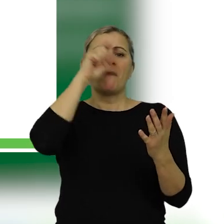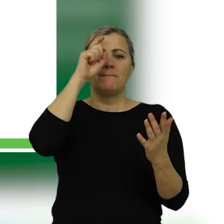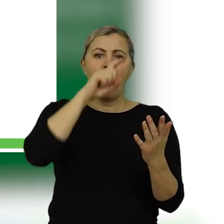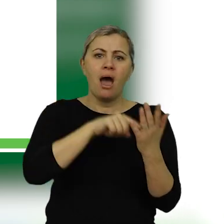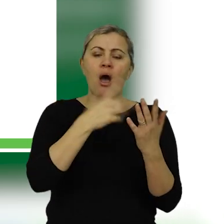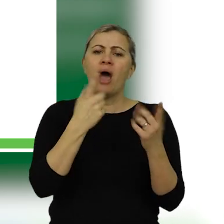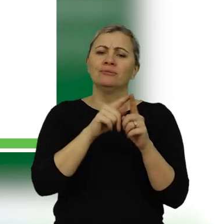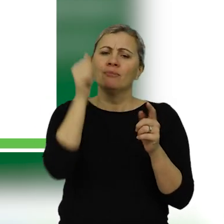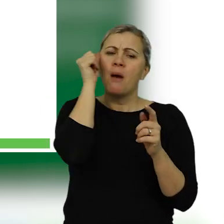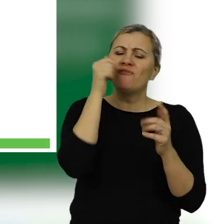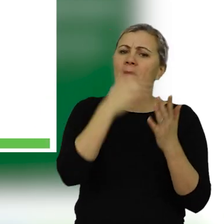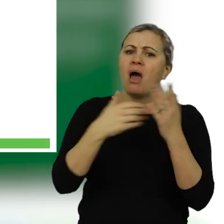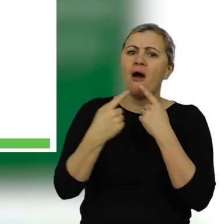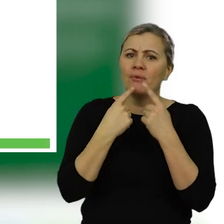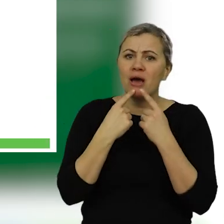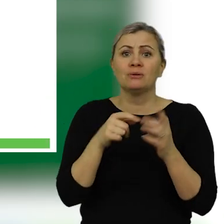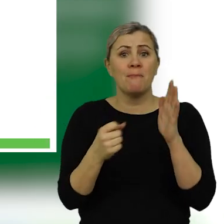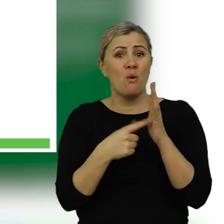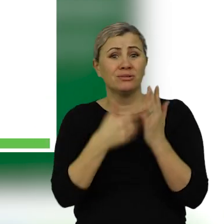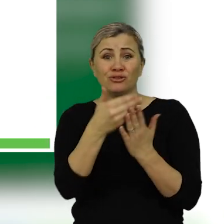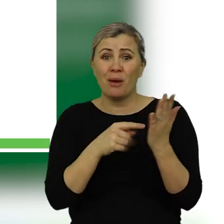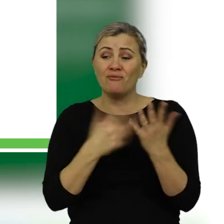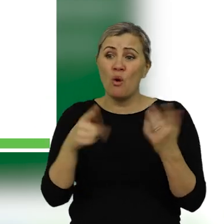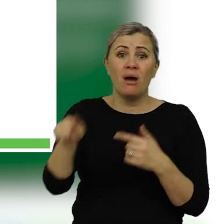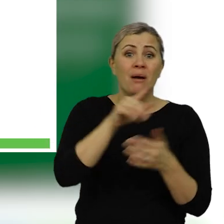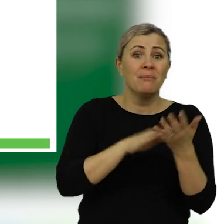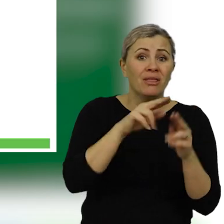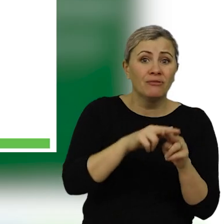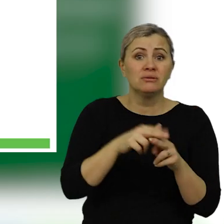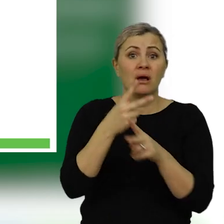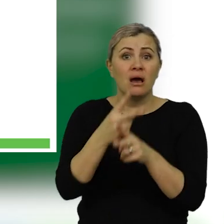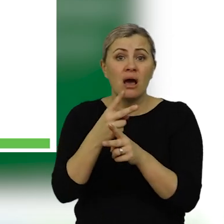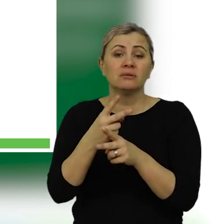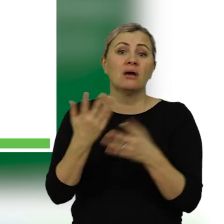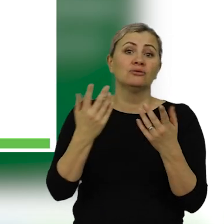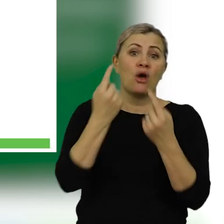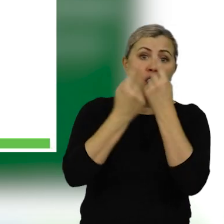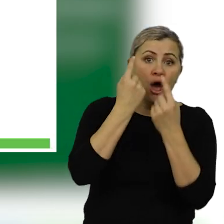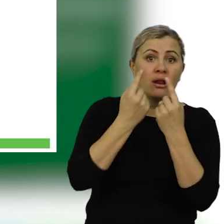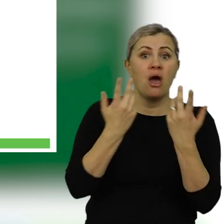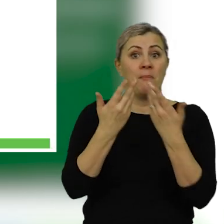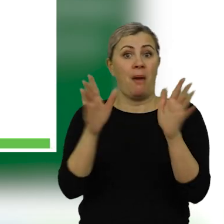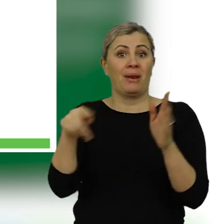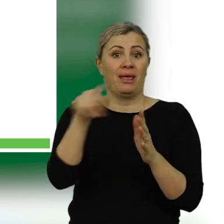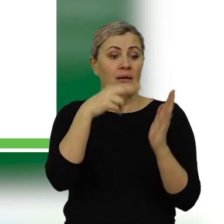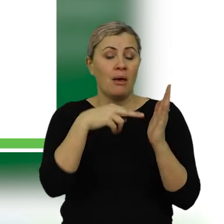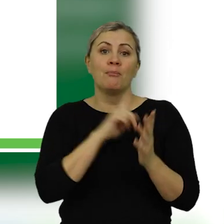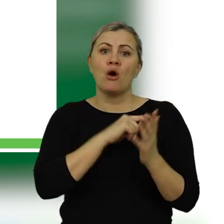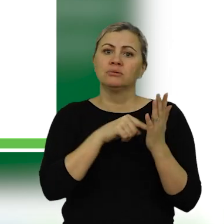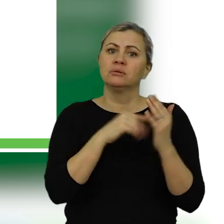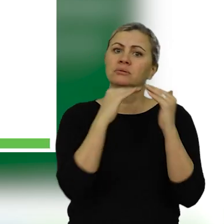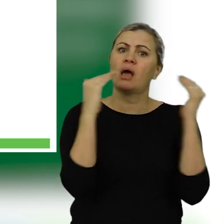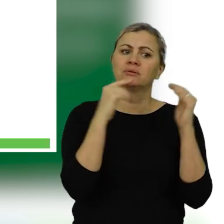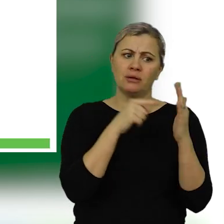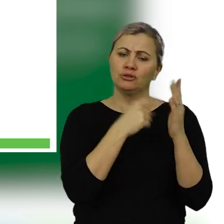within. It's also an important document for parents, guardians, learners and the general public, as it spells out the standards they